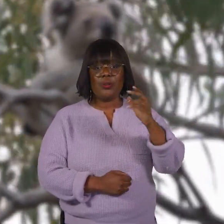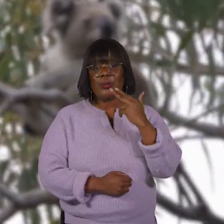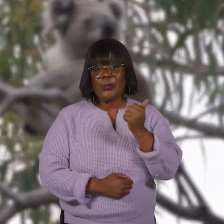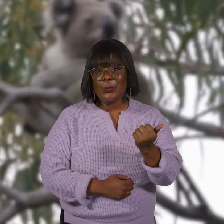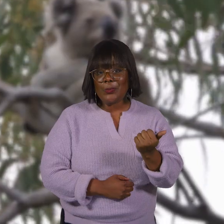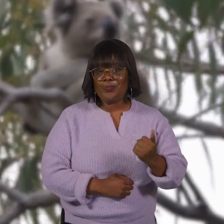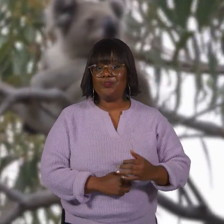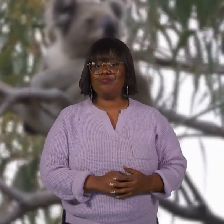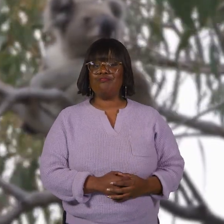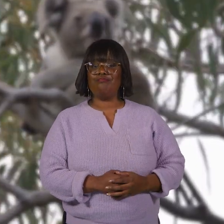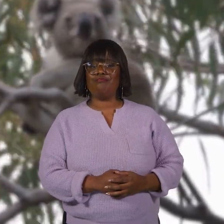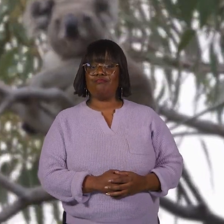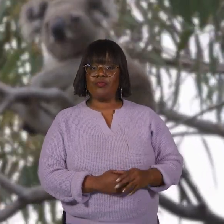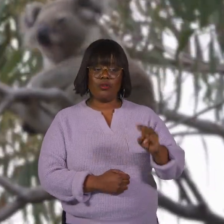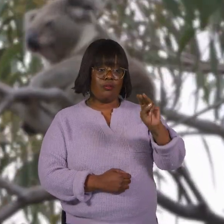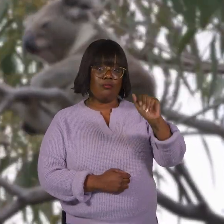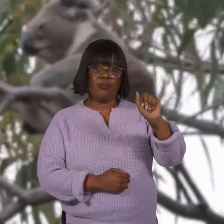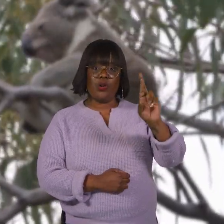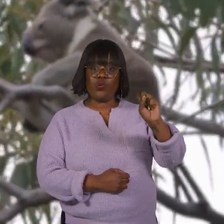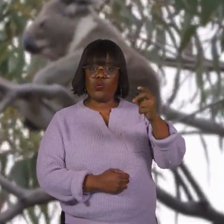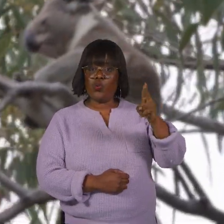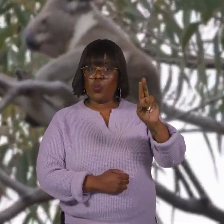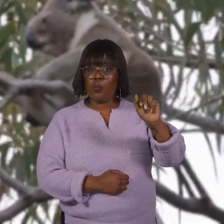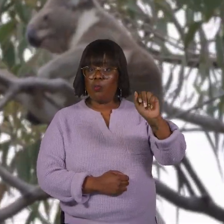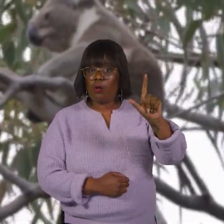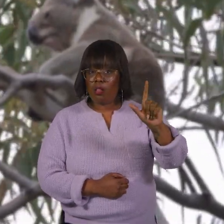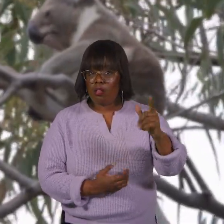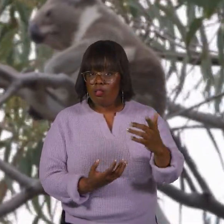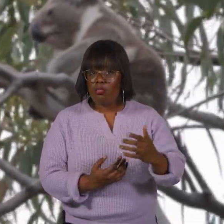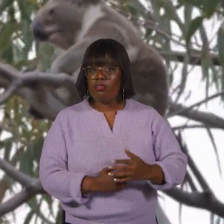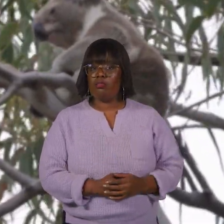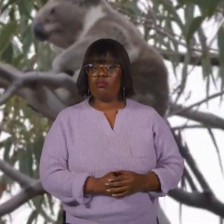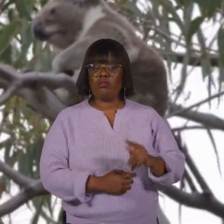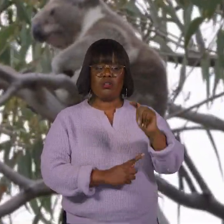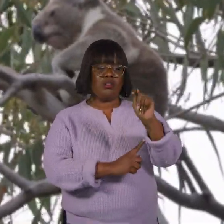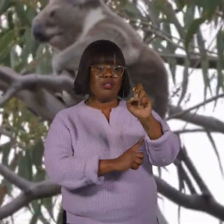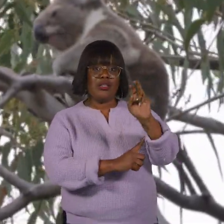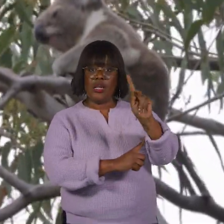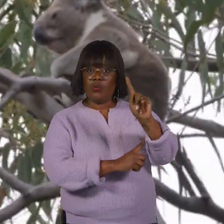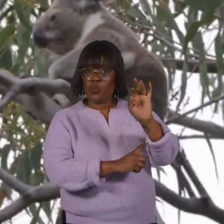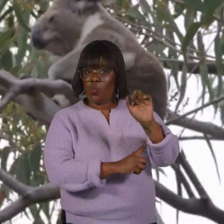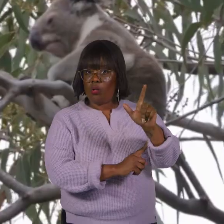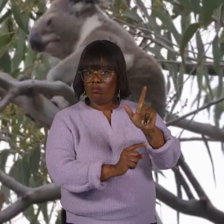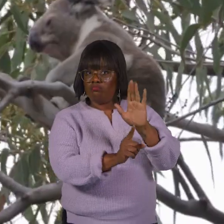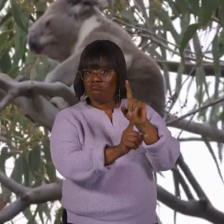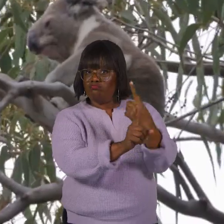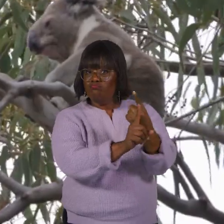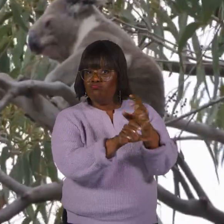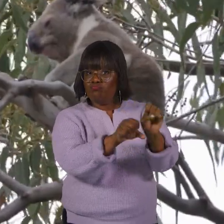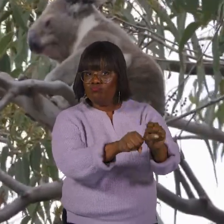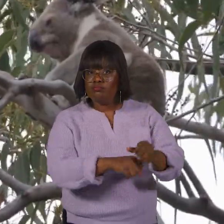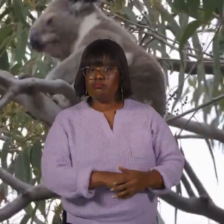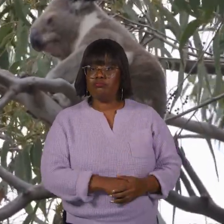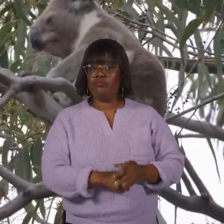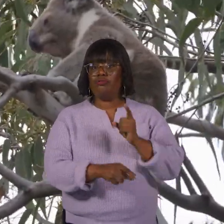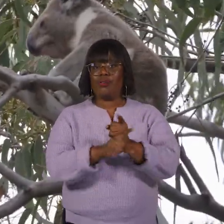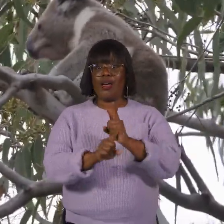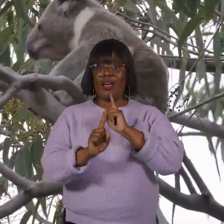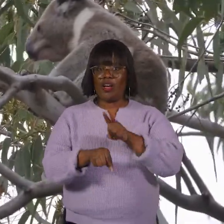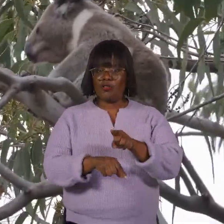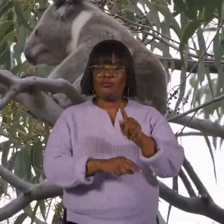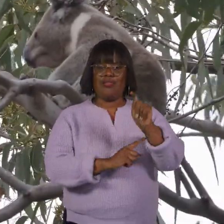Cute D. Marsupial E. Territorial The correct answer is